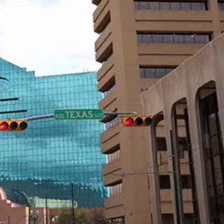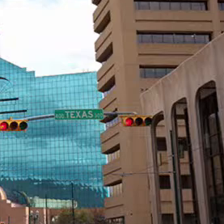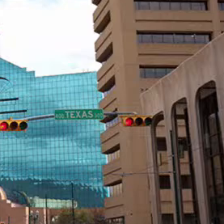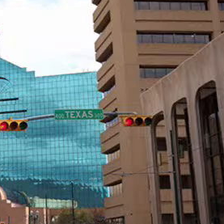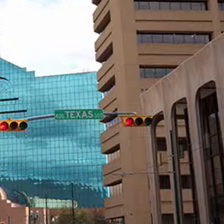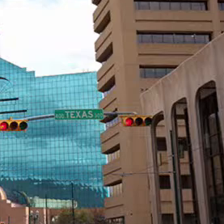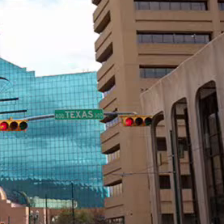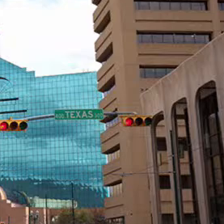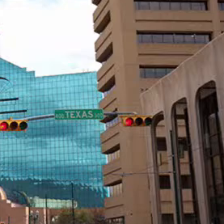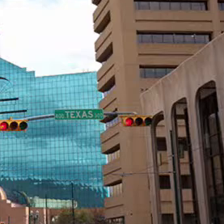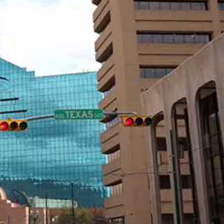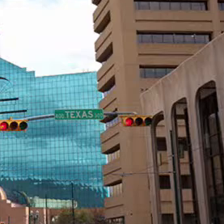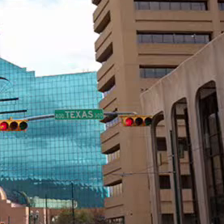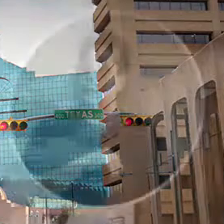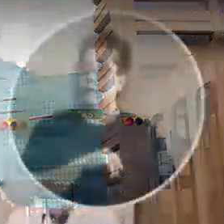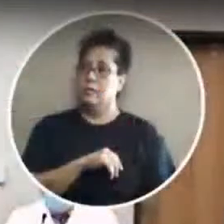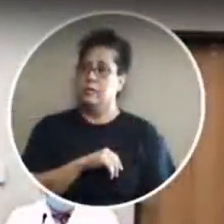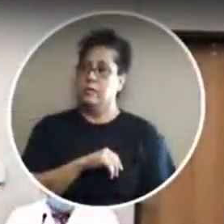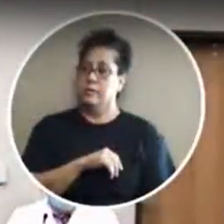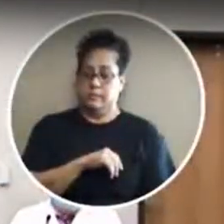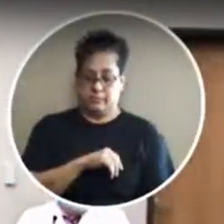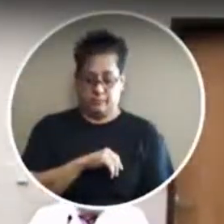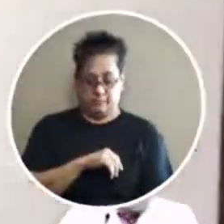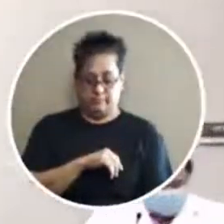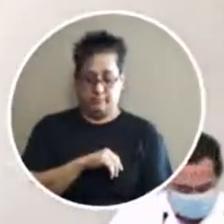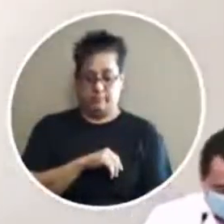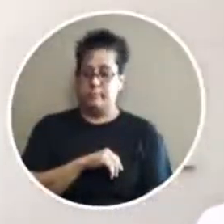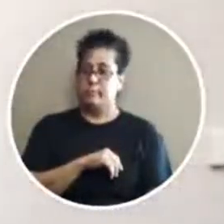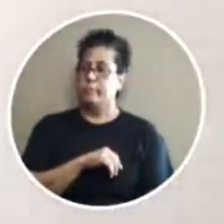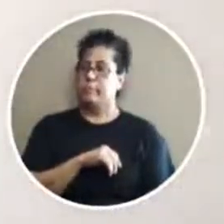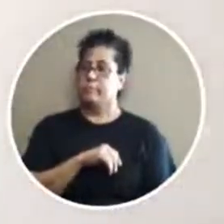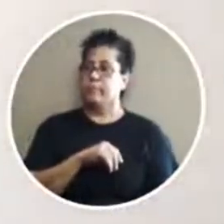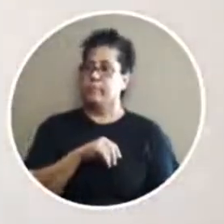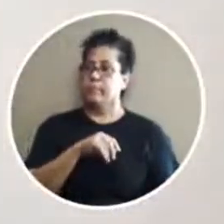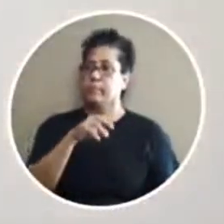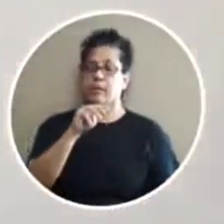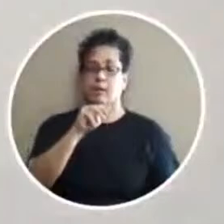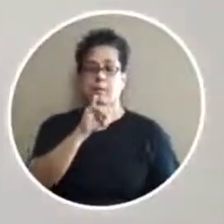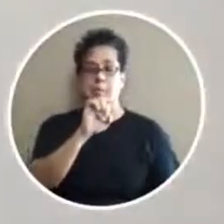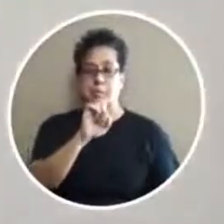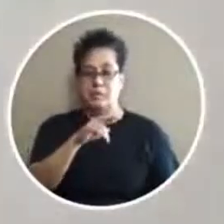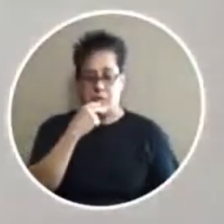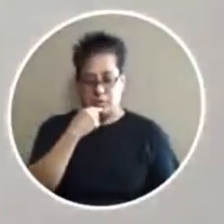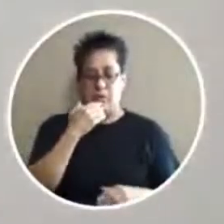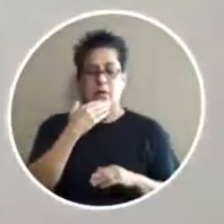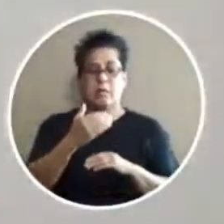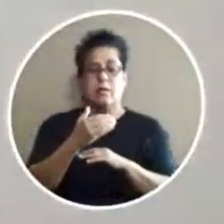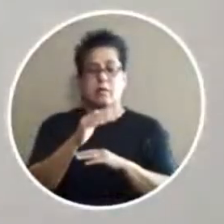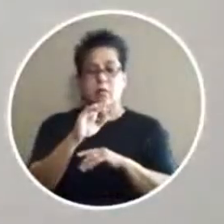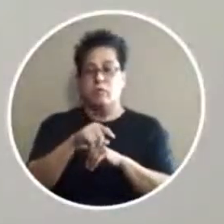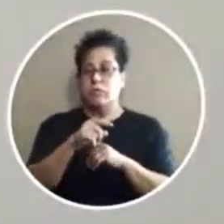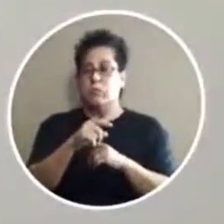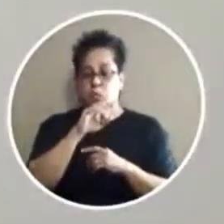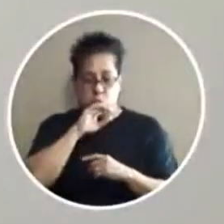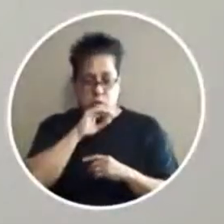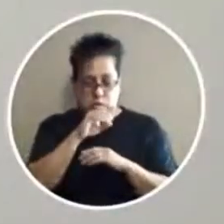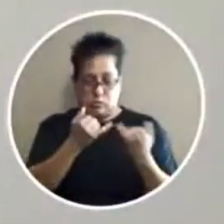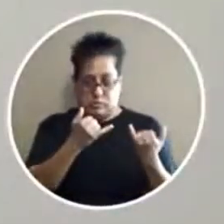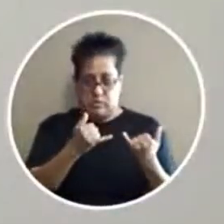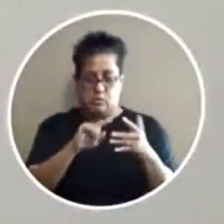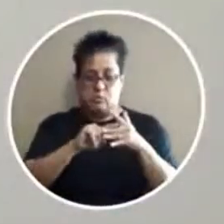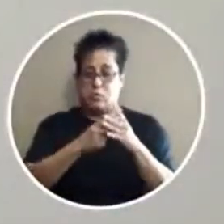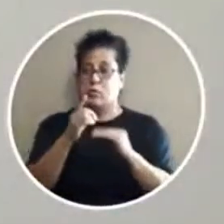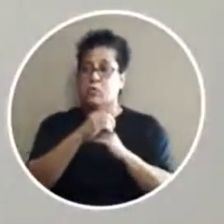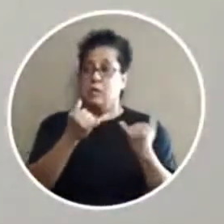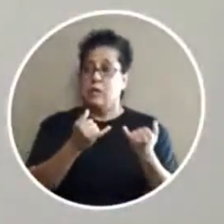open the floor to you. Good afternoon. Thank you for joining us today. I would like to start off today's